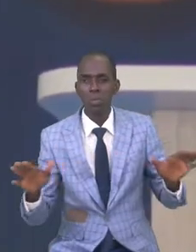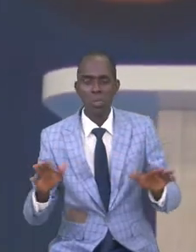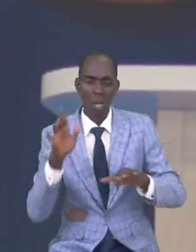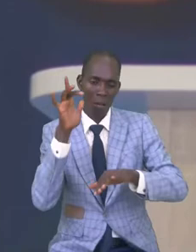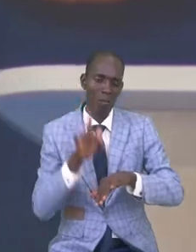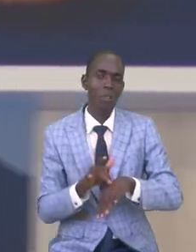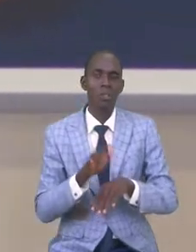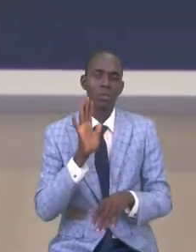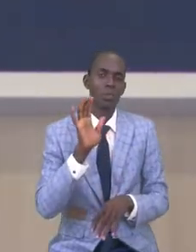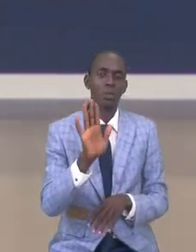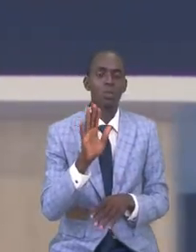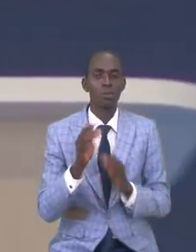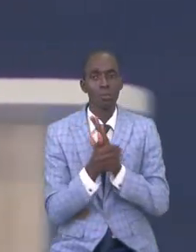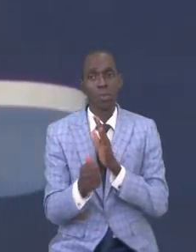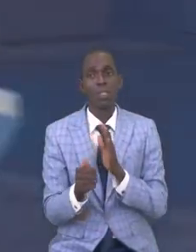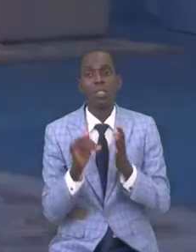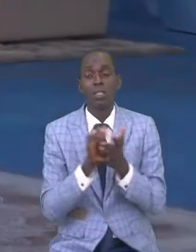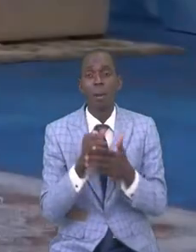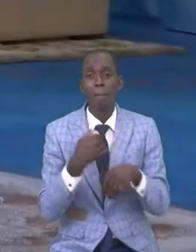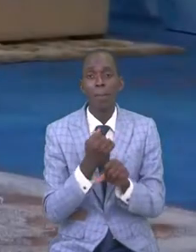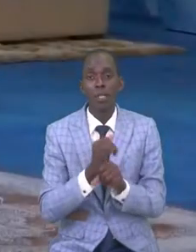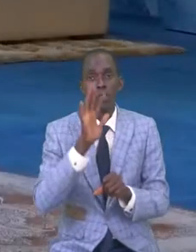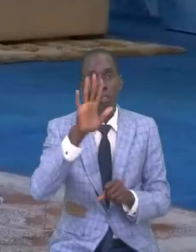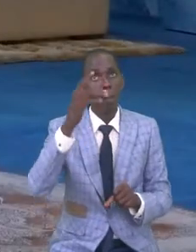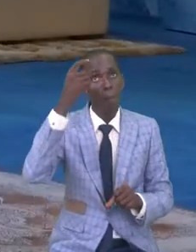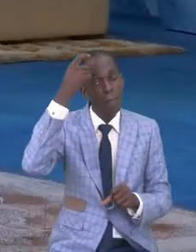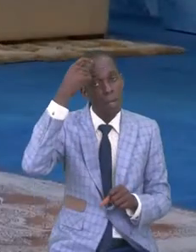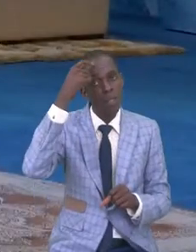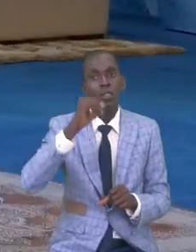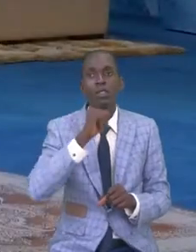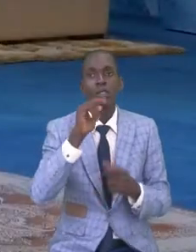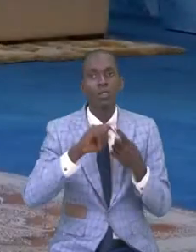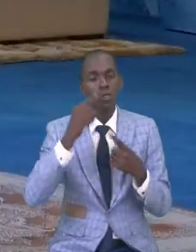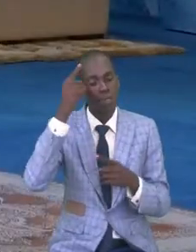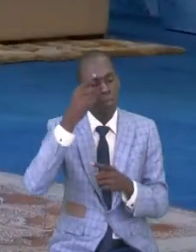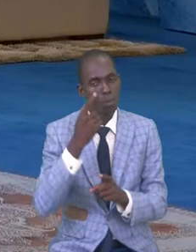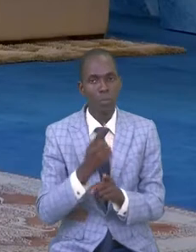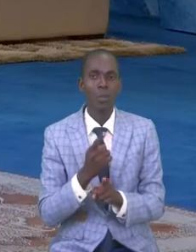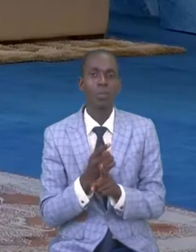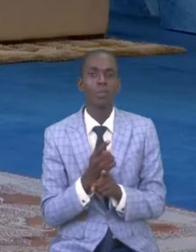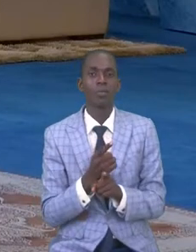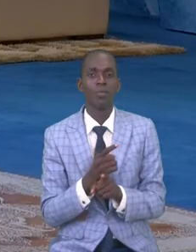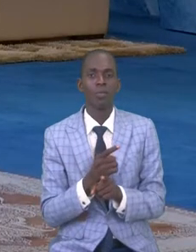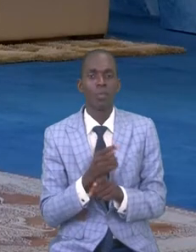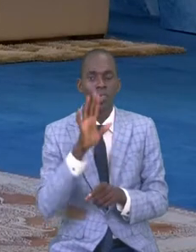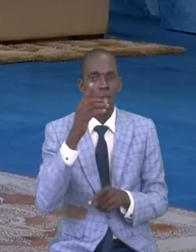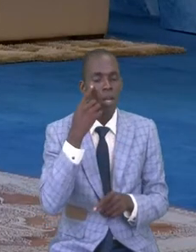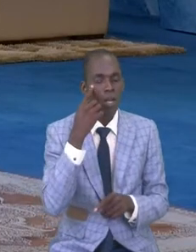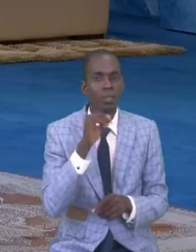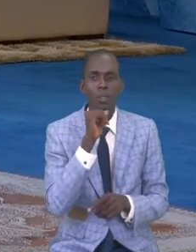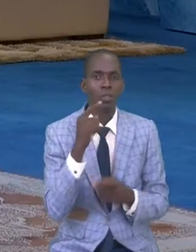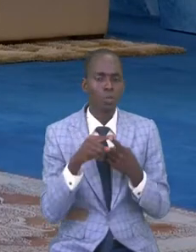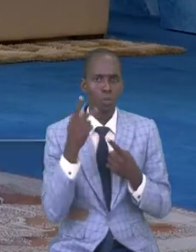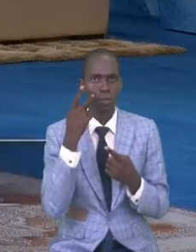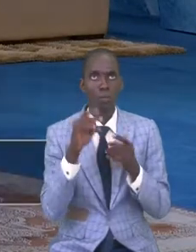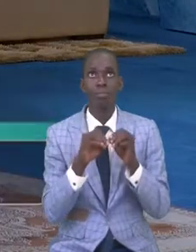you, that makes your brain not to think right, your eyes not to look